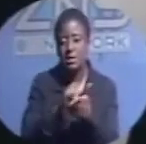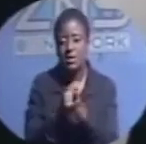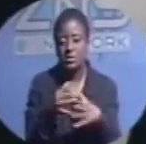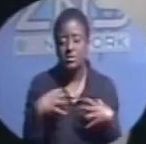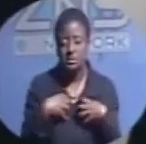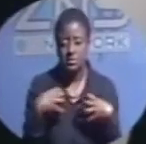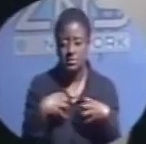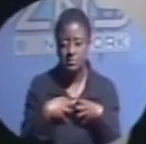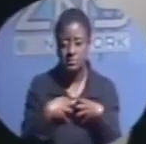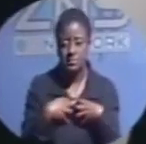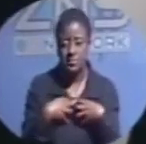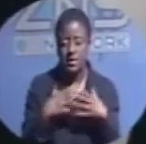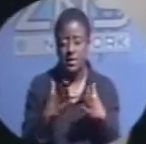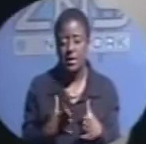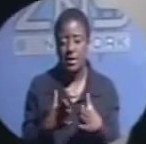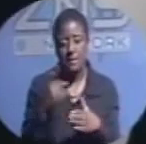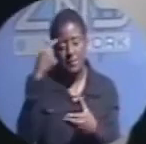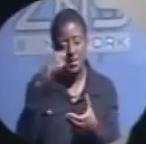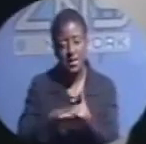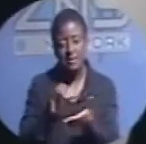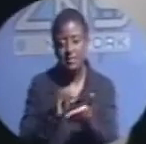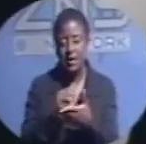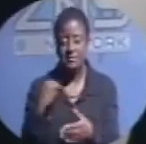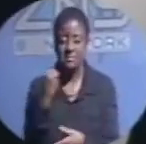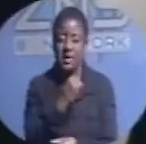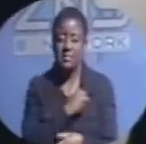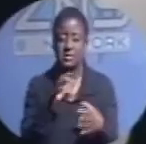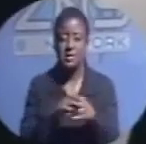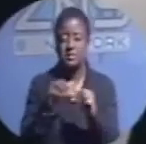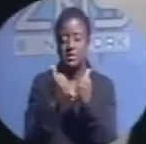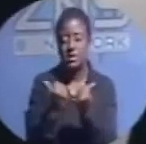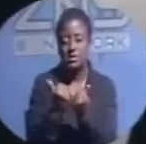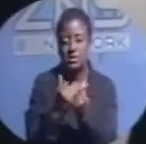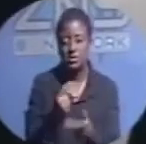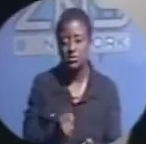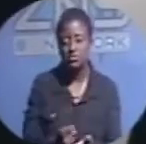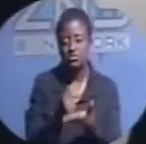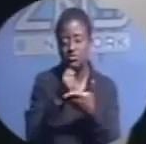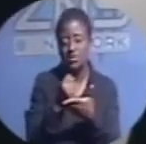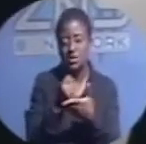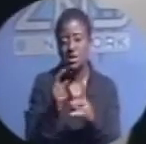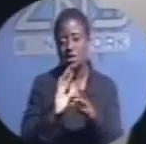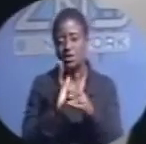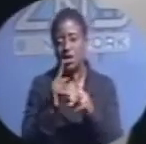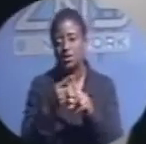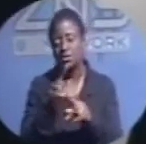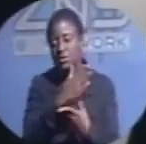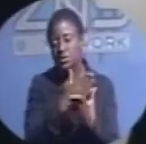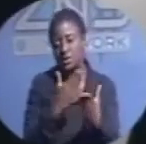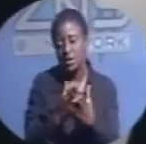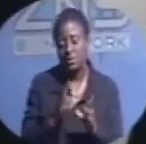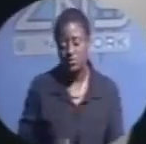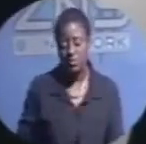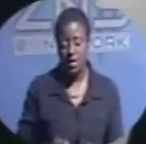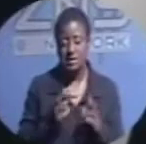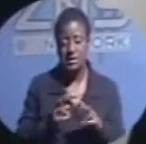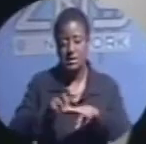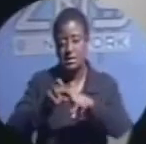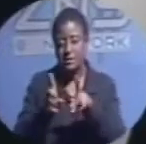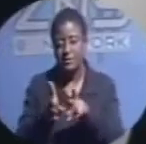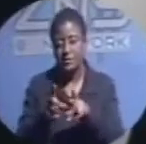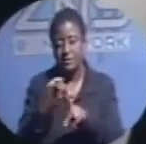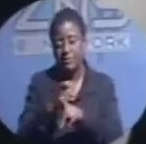that members of the association treat and talk to some residents different from